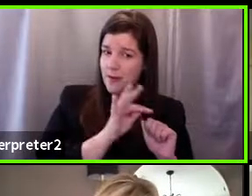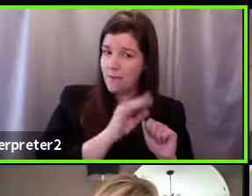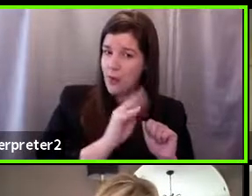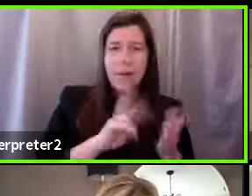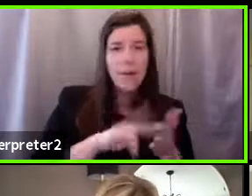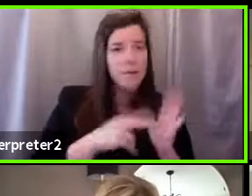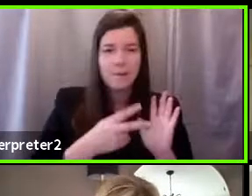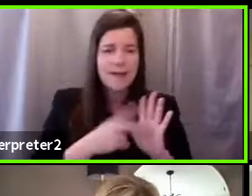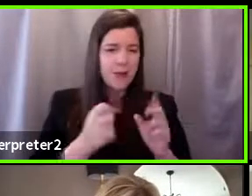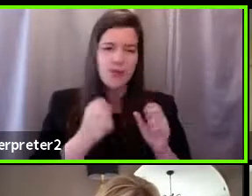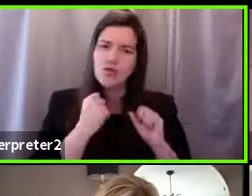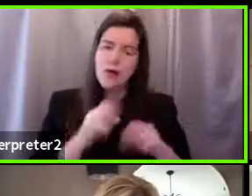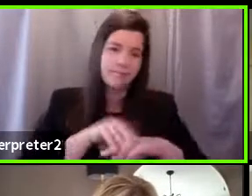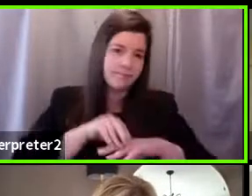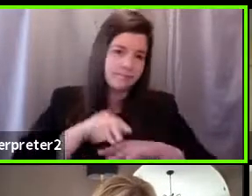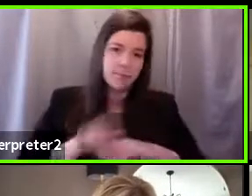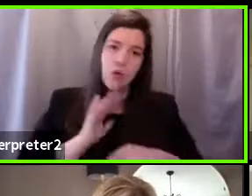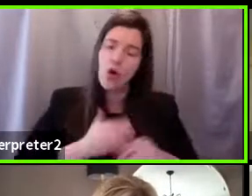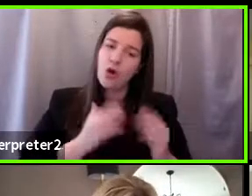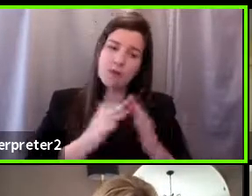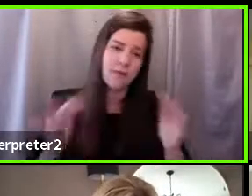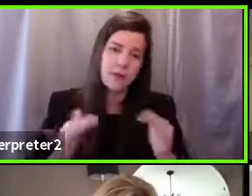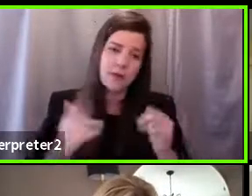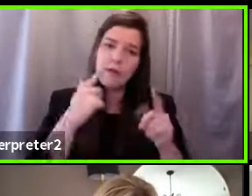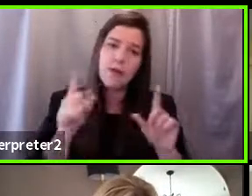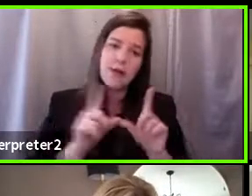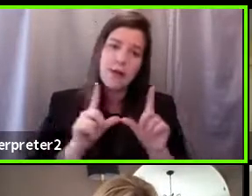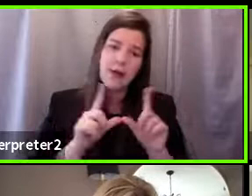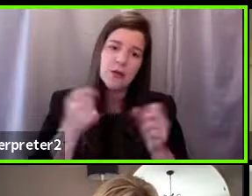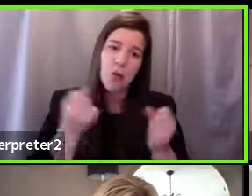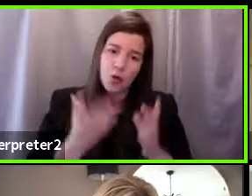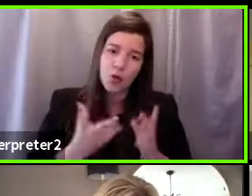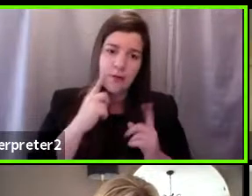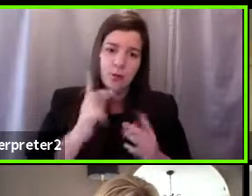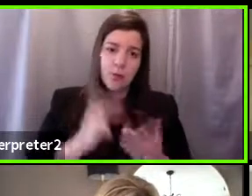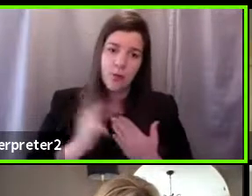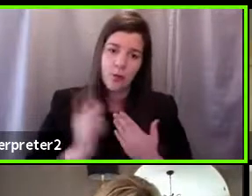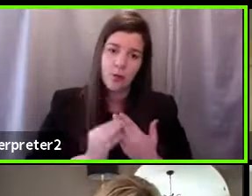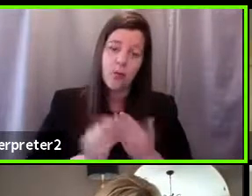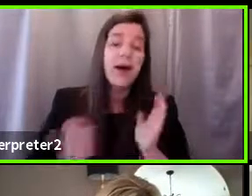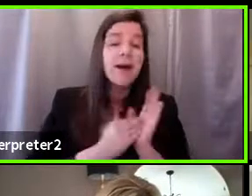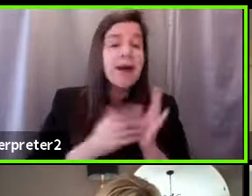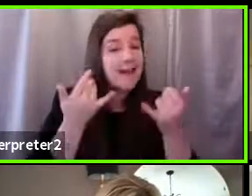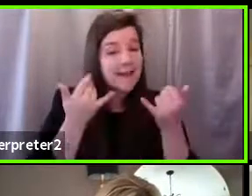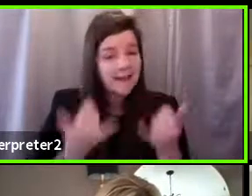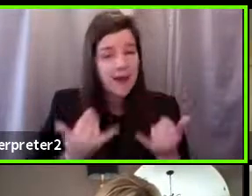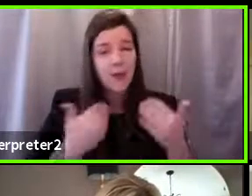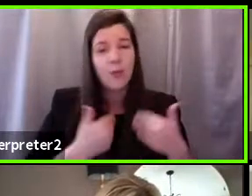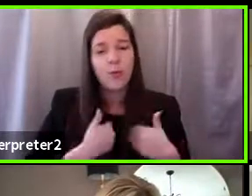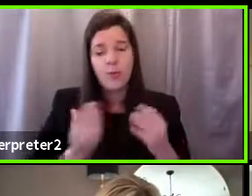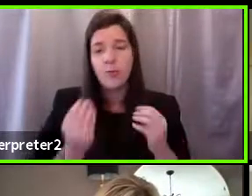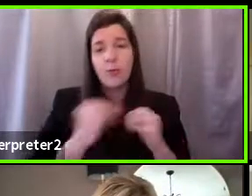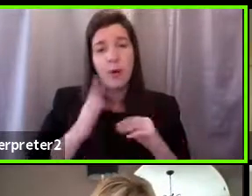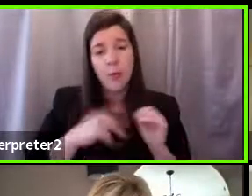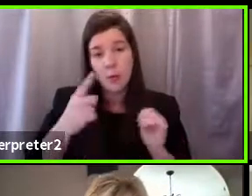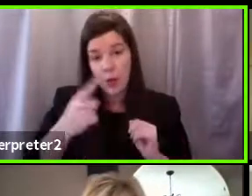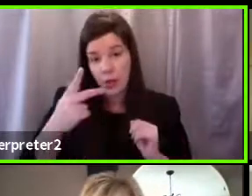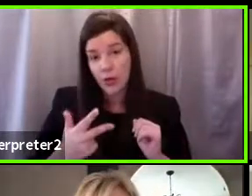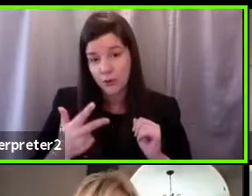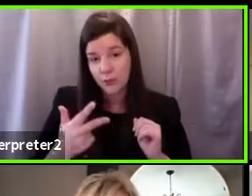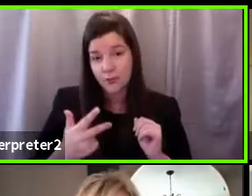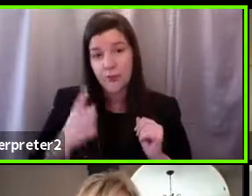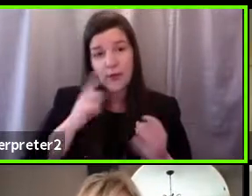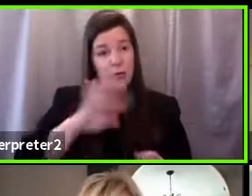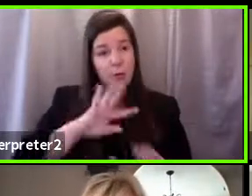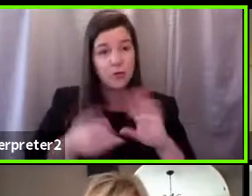the diversity makeup of the license holders within the program to now more than 1/3 of the total